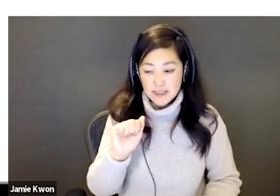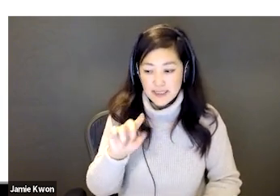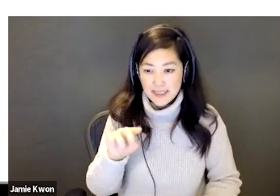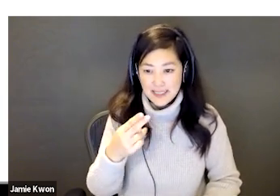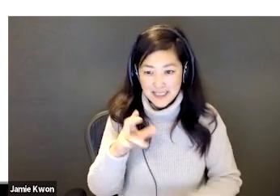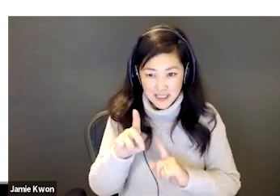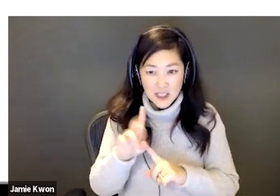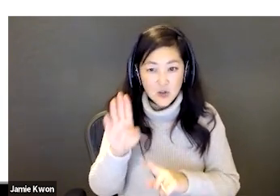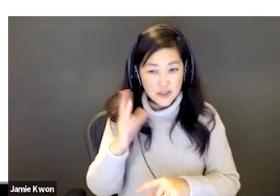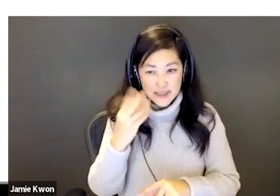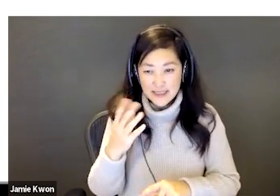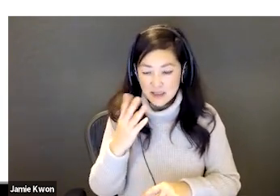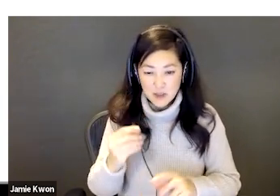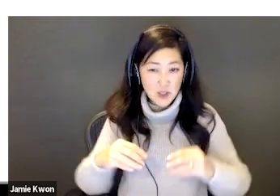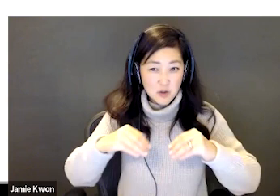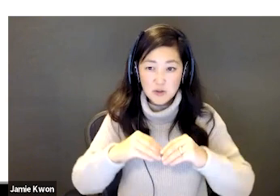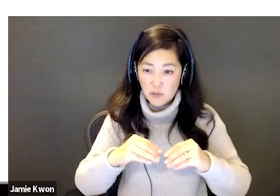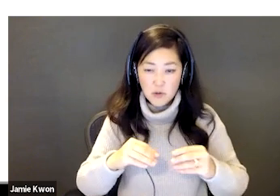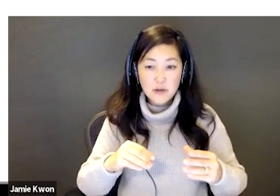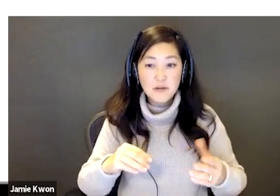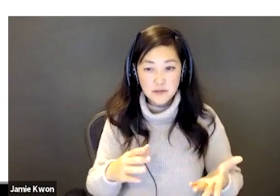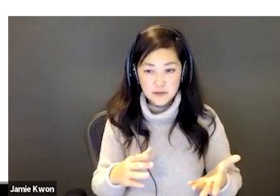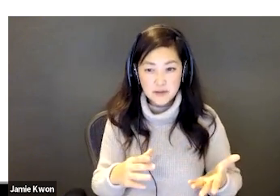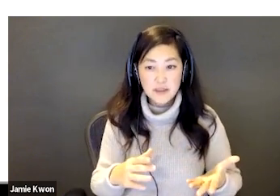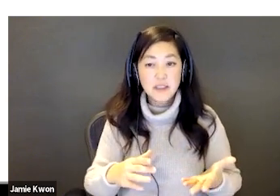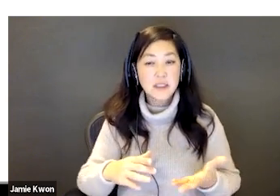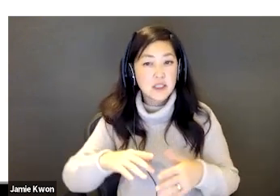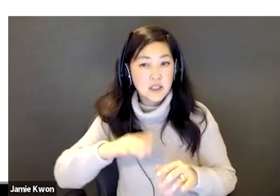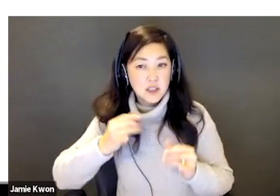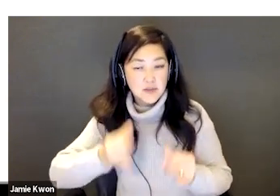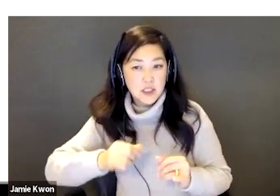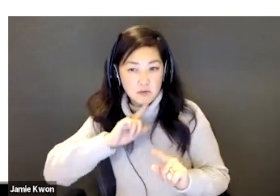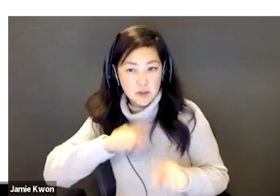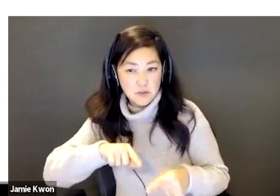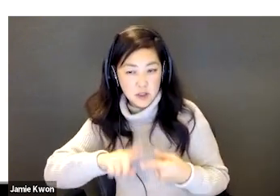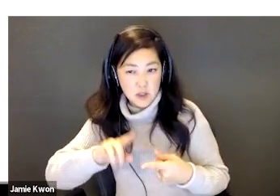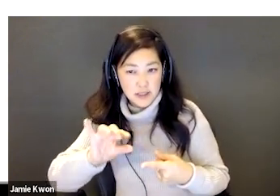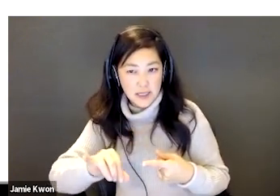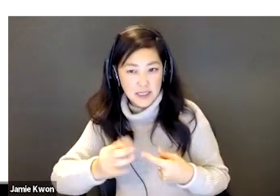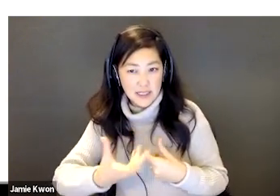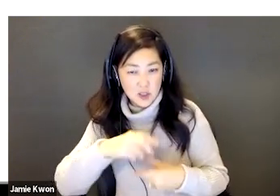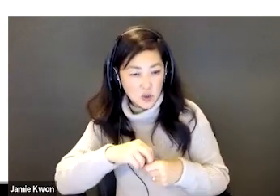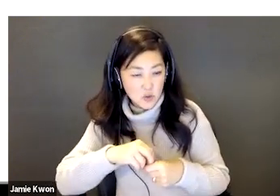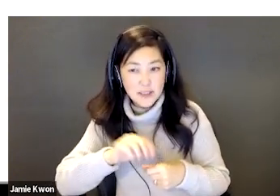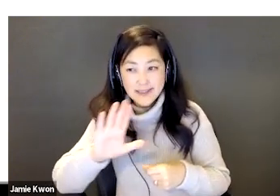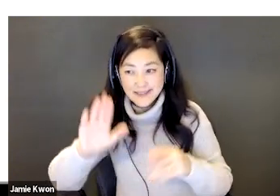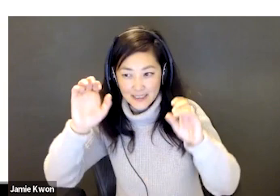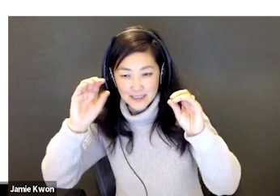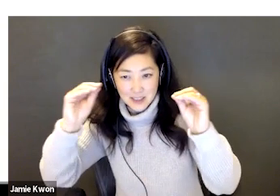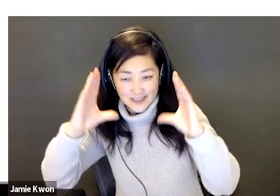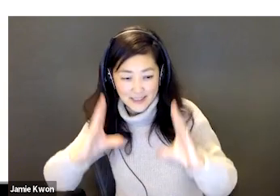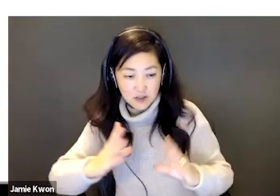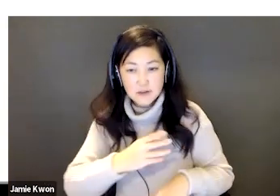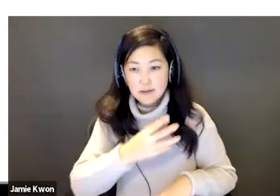inputs in terms of individuals responding to them, including their educators and